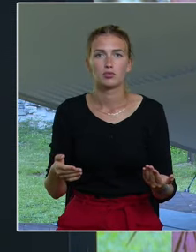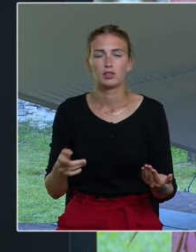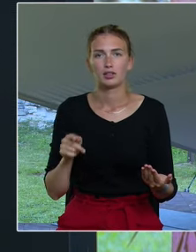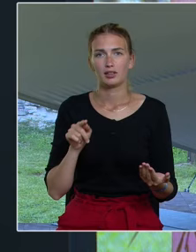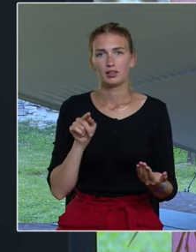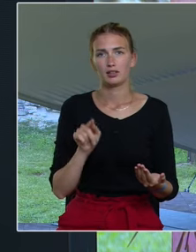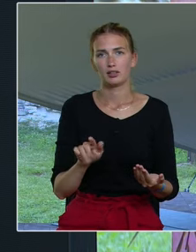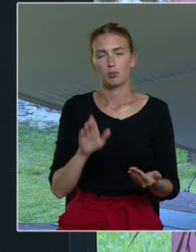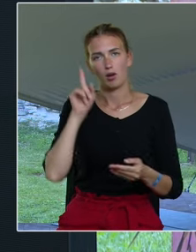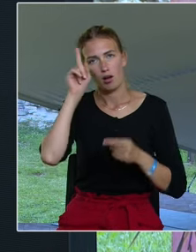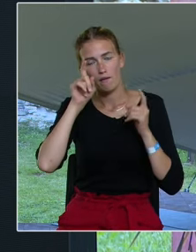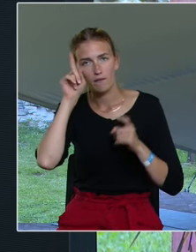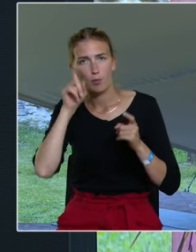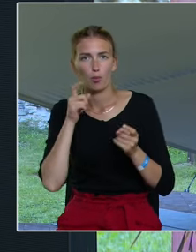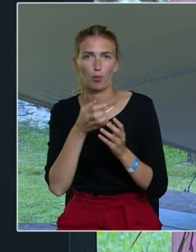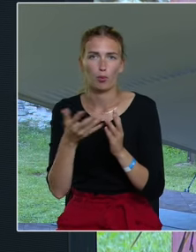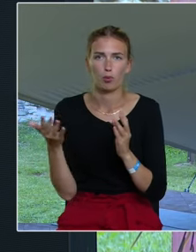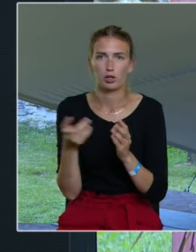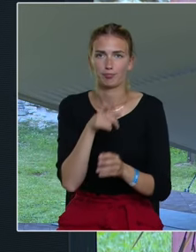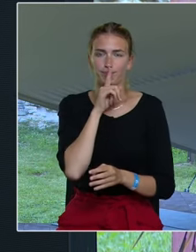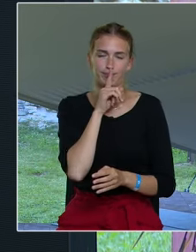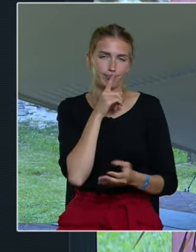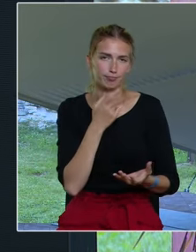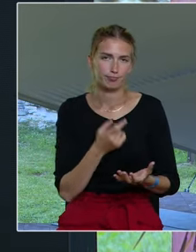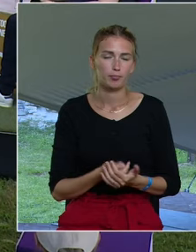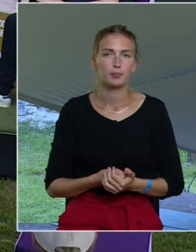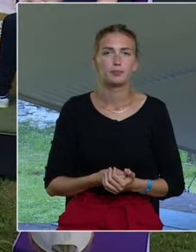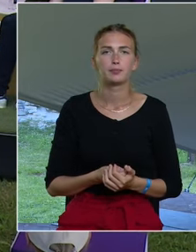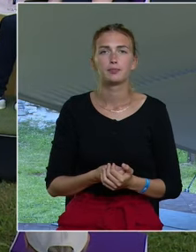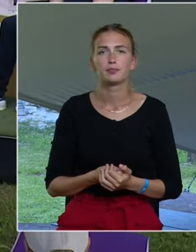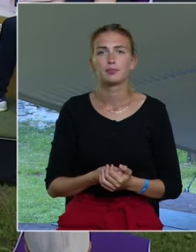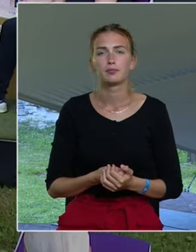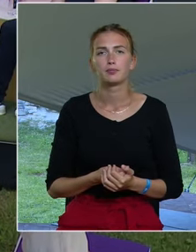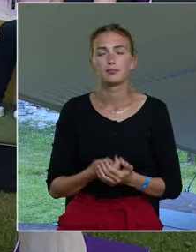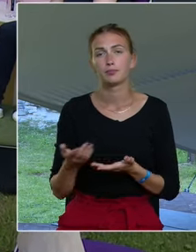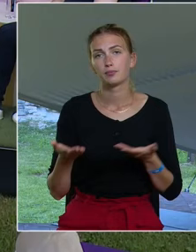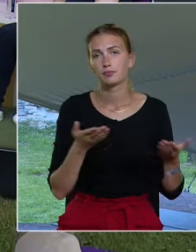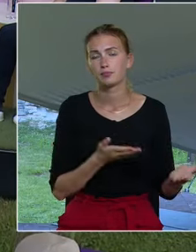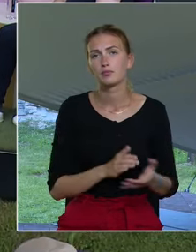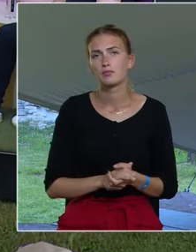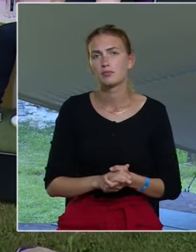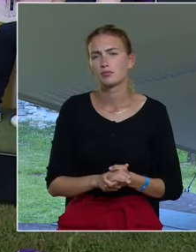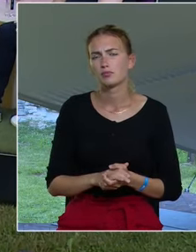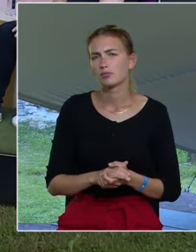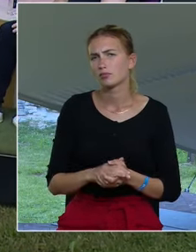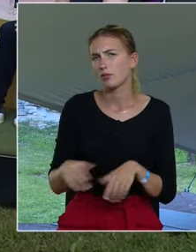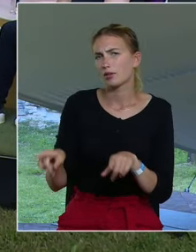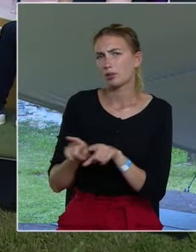your decisions and directions afterward. Howard? No, I'm kind of touching upon the same thing. I think it's going to